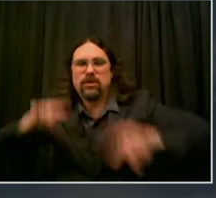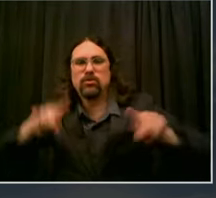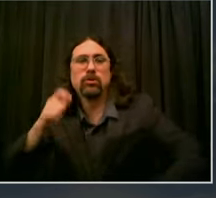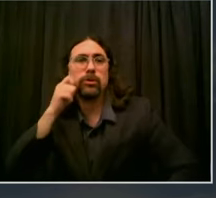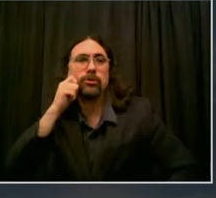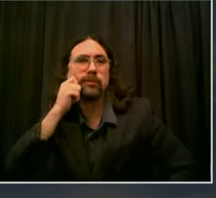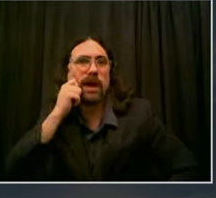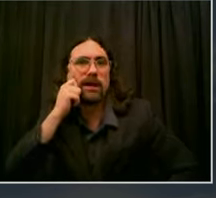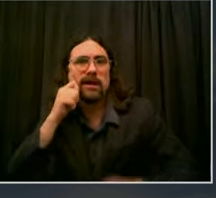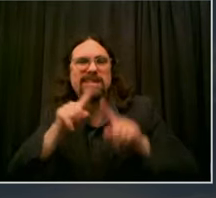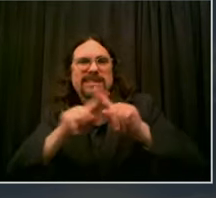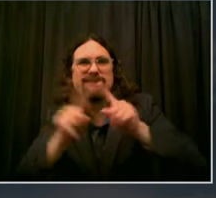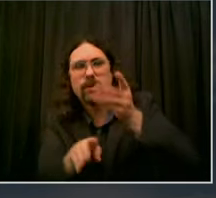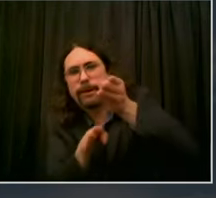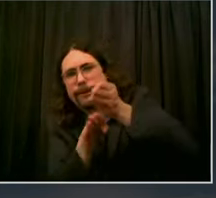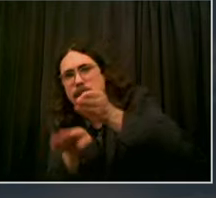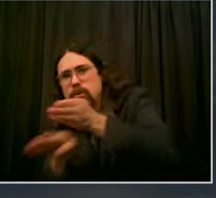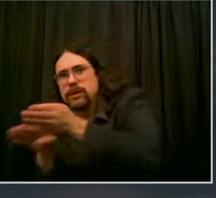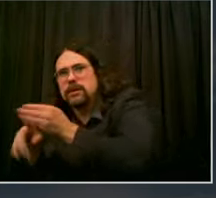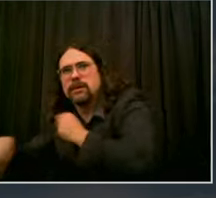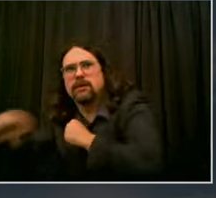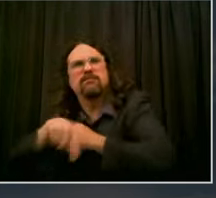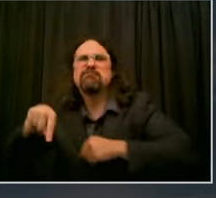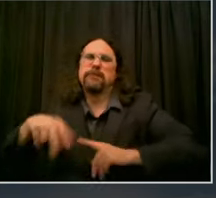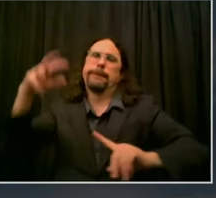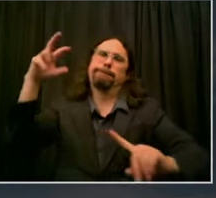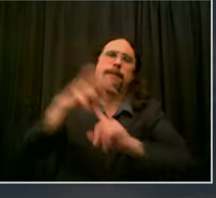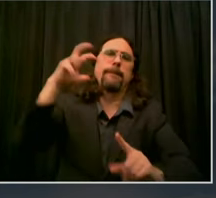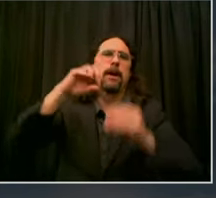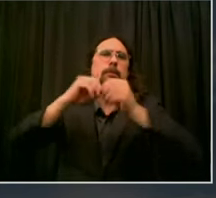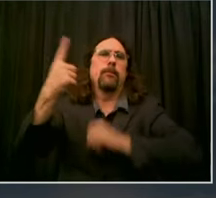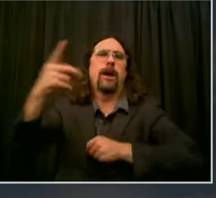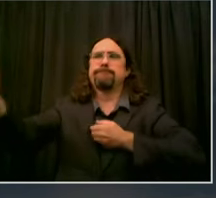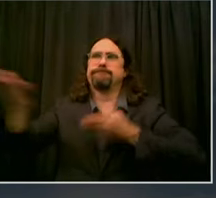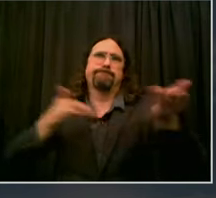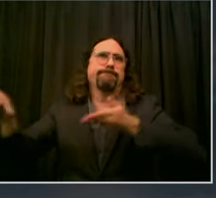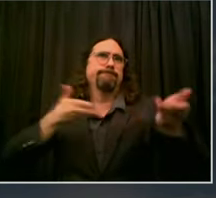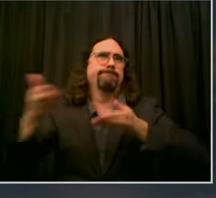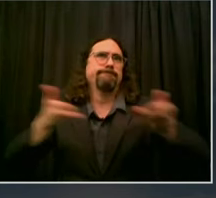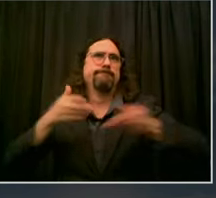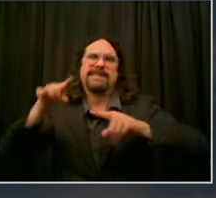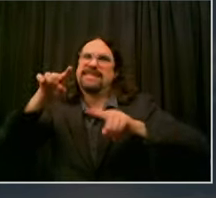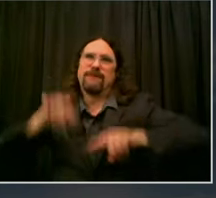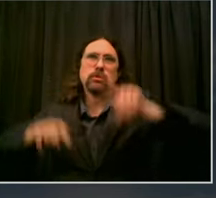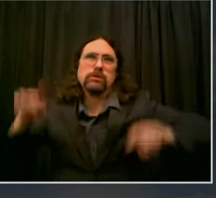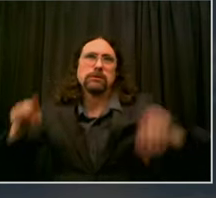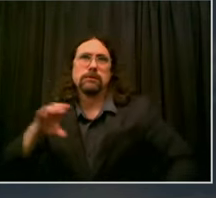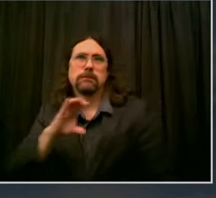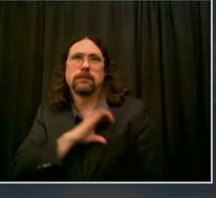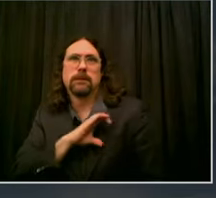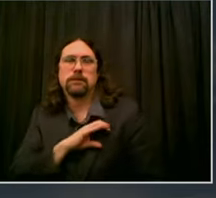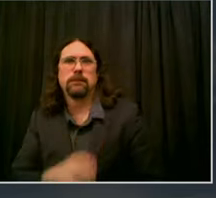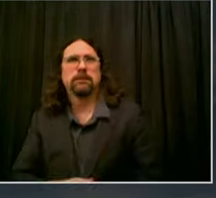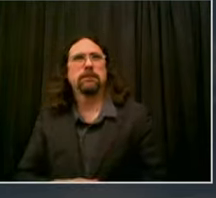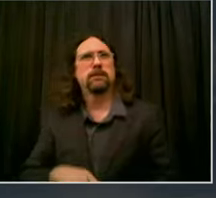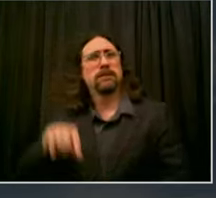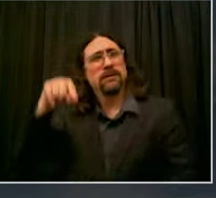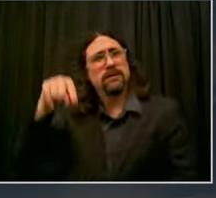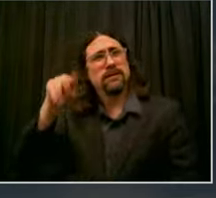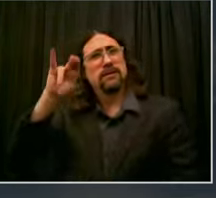box. How can we keep moving forward? And it was literally close to impossible when you have executive